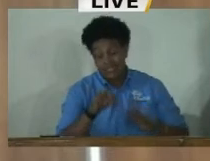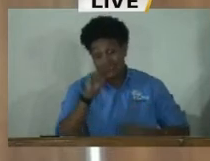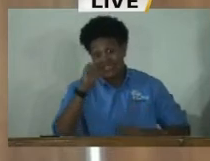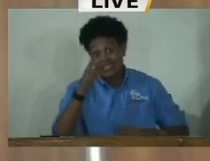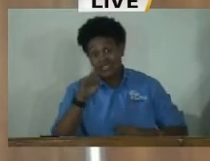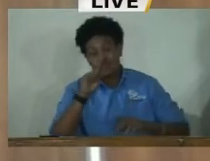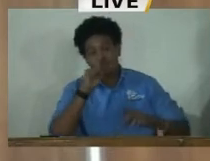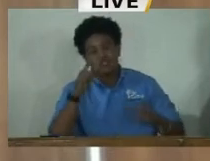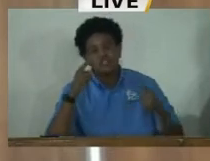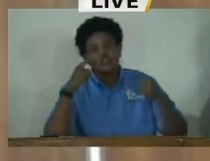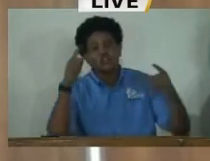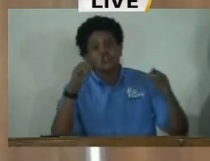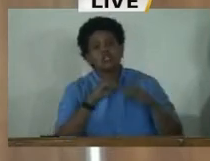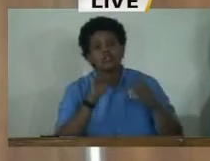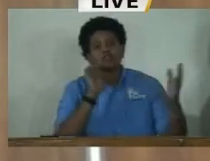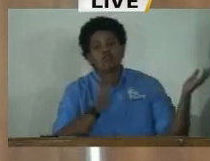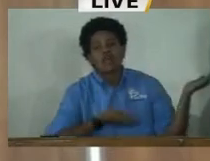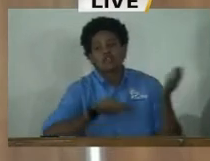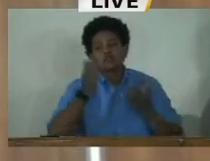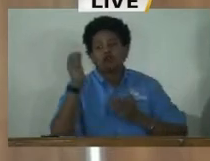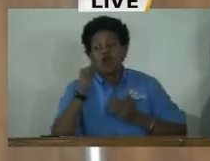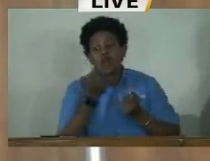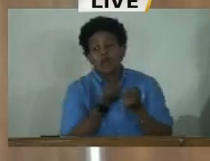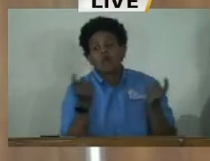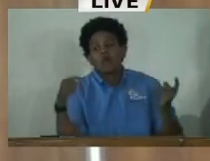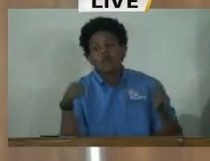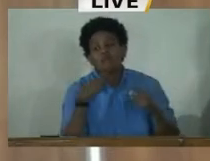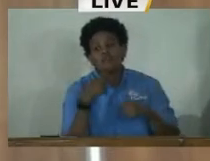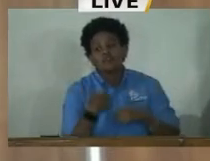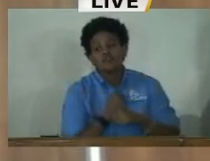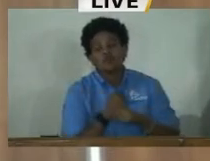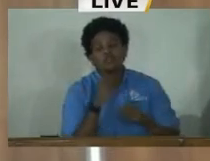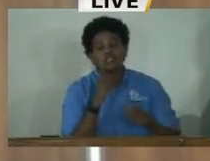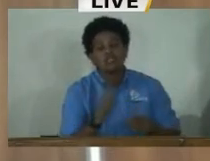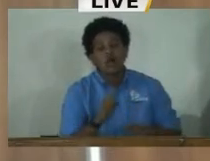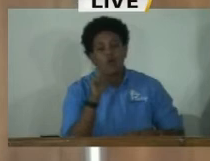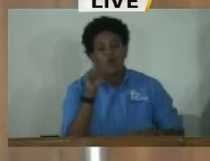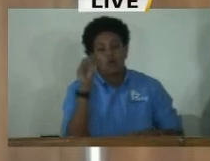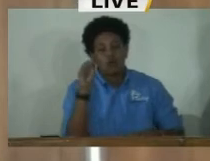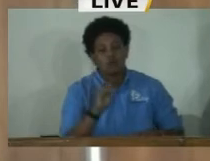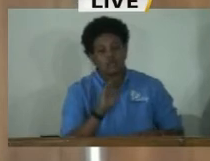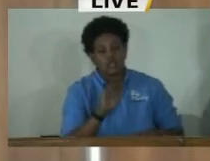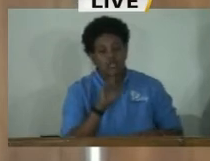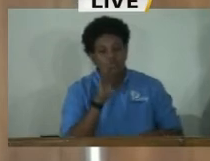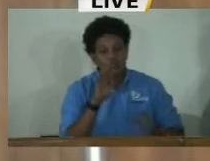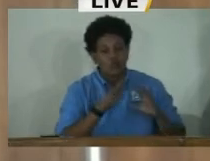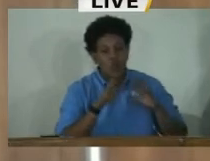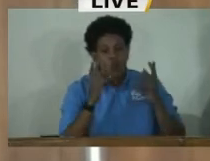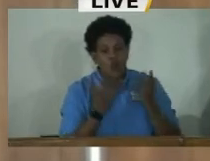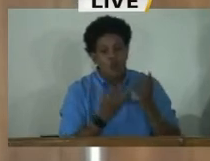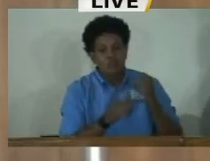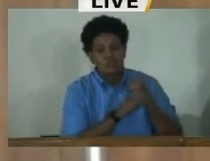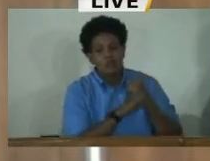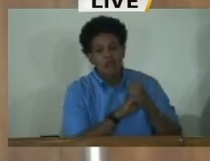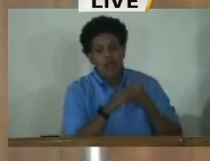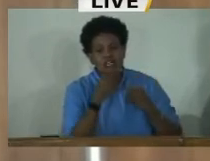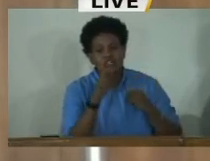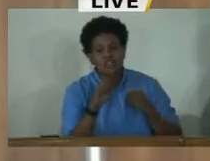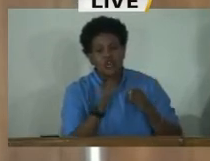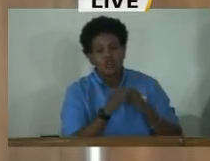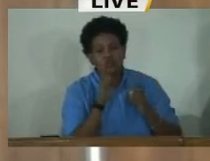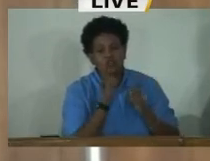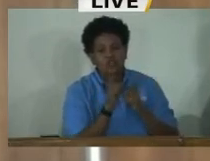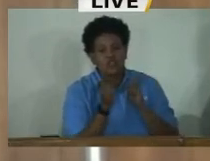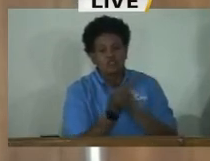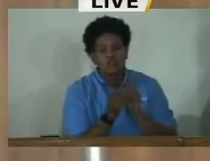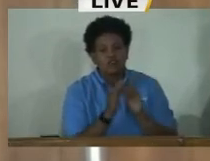niches to succeed in exporting any one of these products at even 1% of the world's market share would